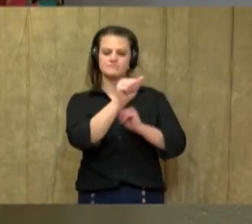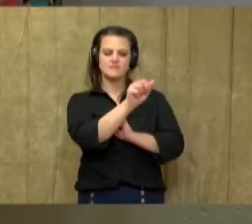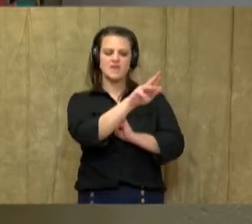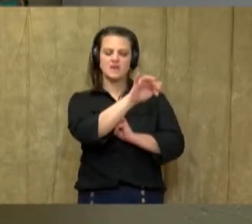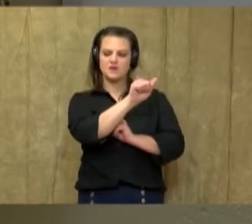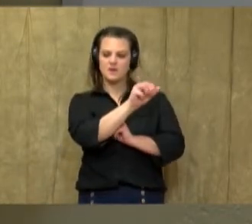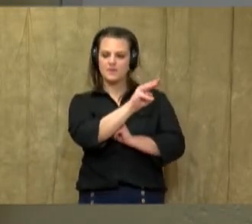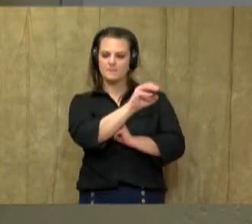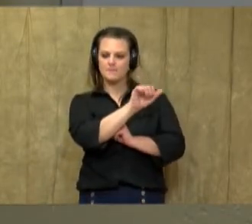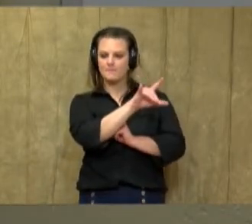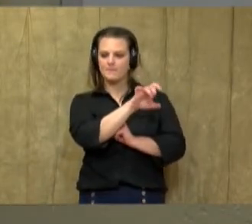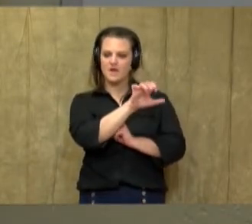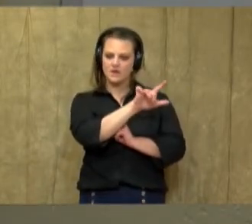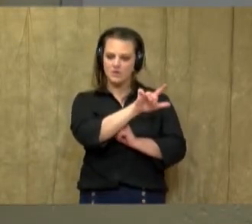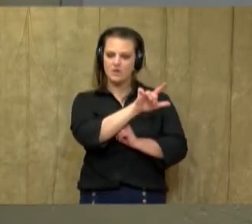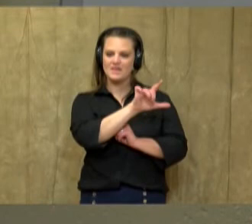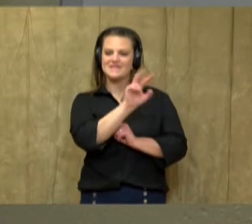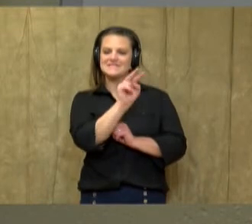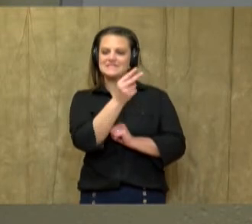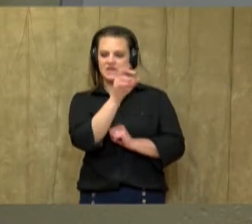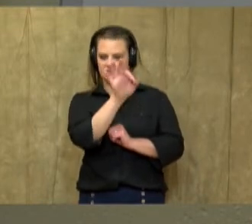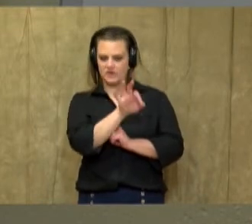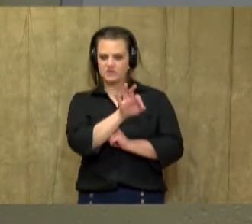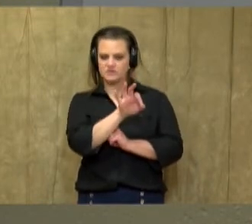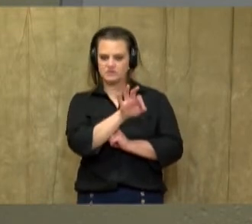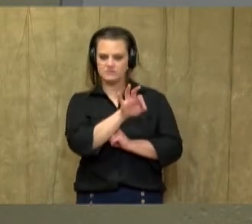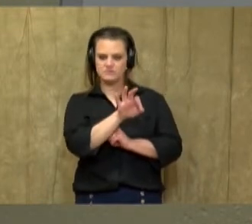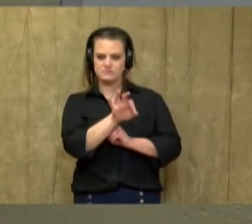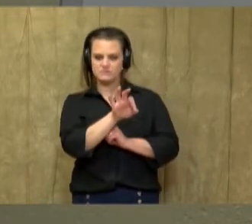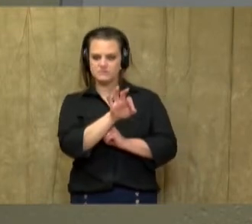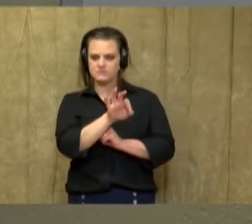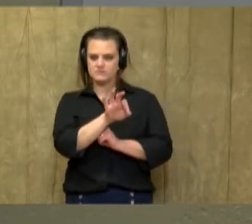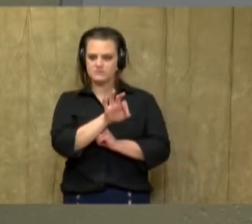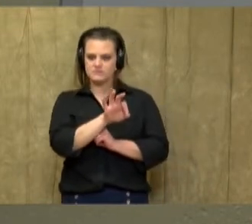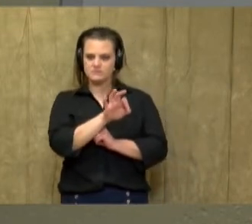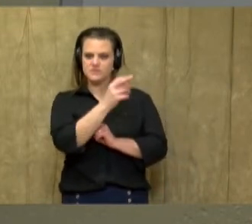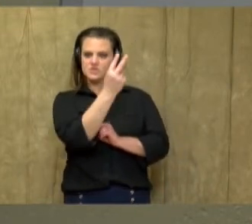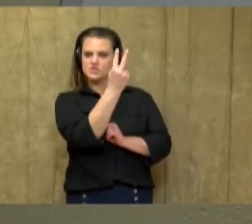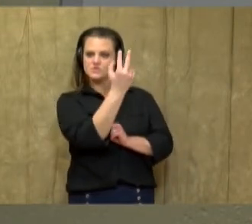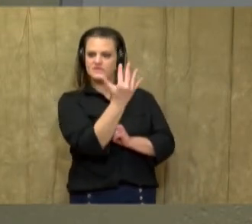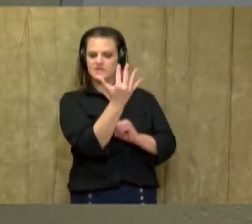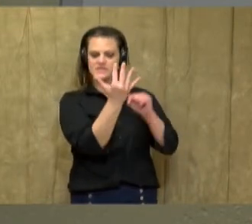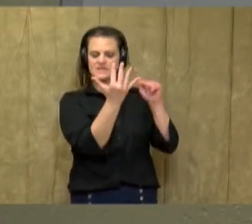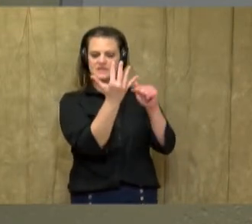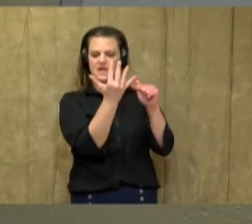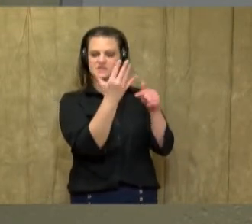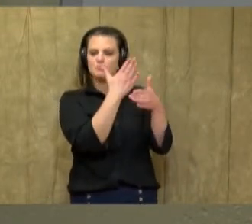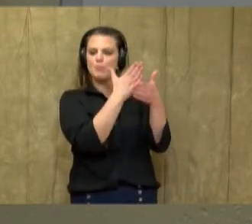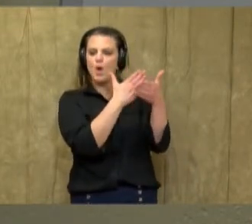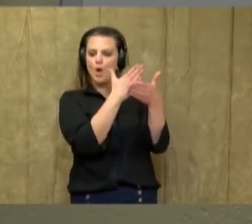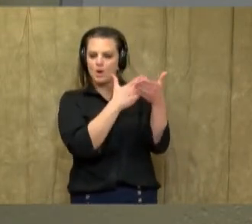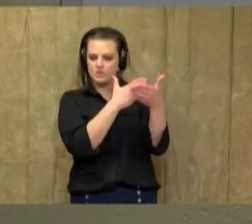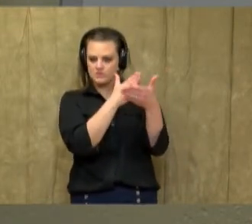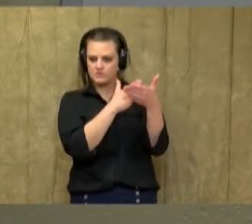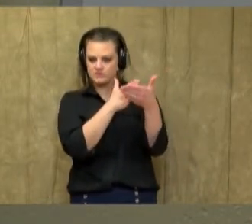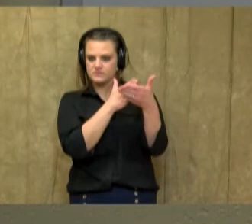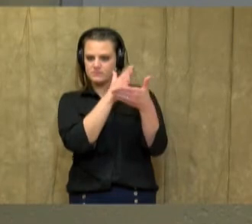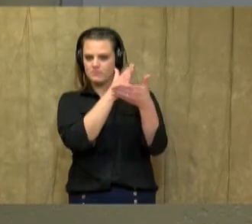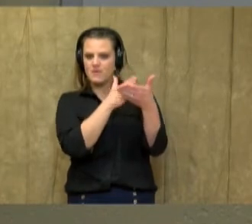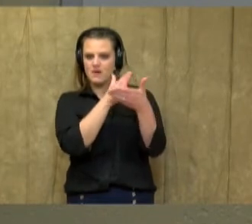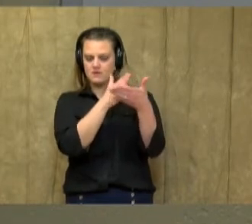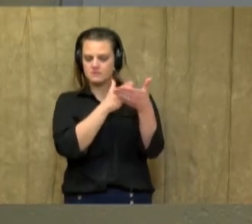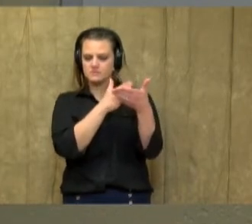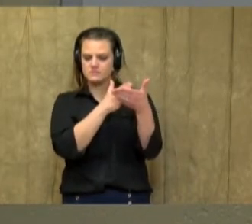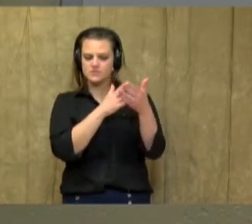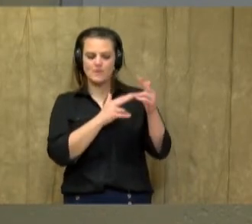based on the second fraction because this is the part of what I'm looking at. So